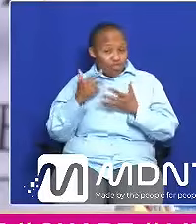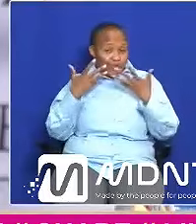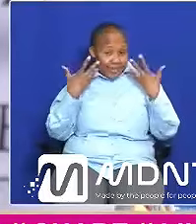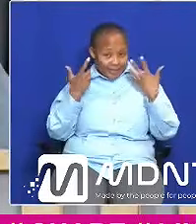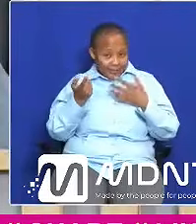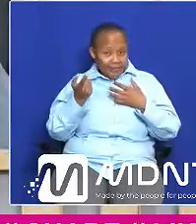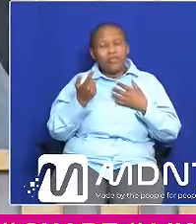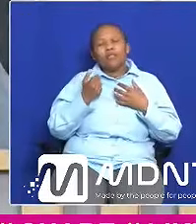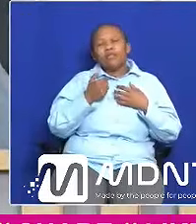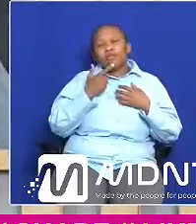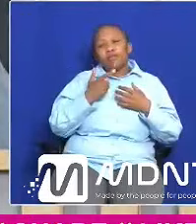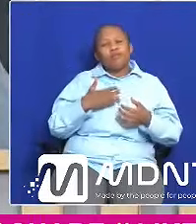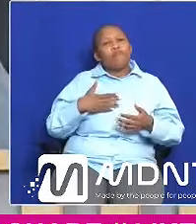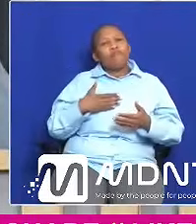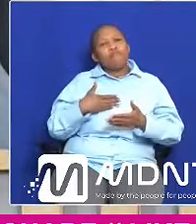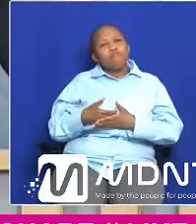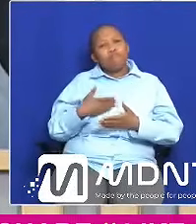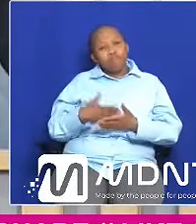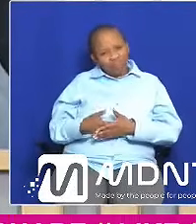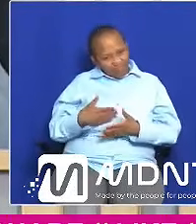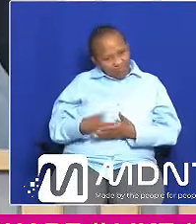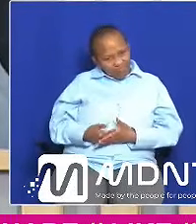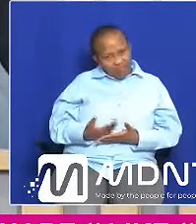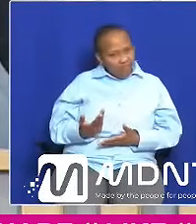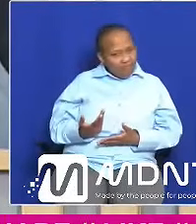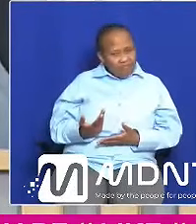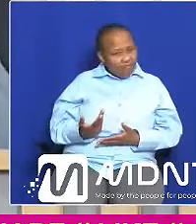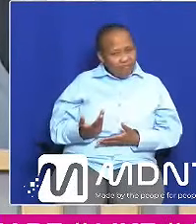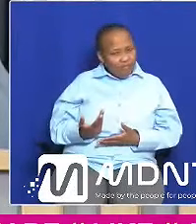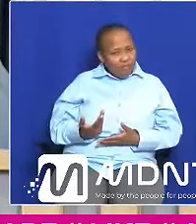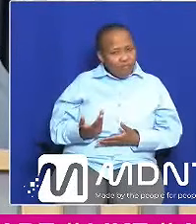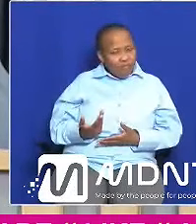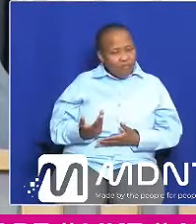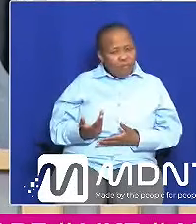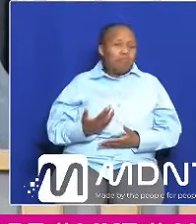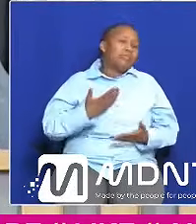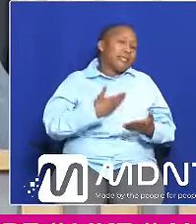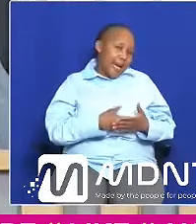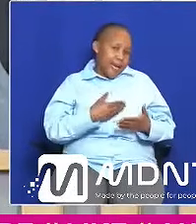potentially be? It should be either, it can be either Mr. Msibi himself.